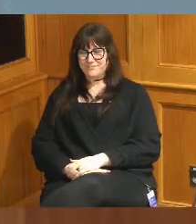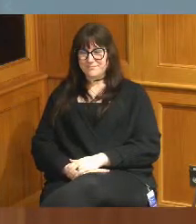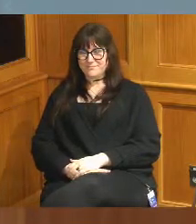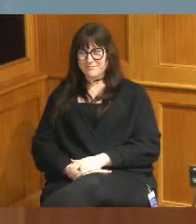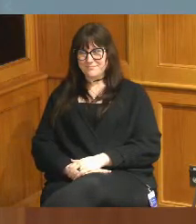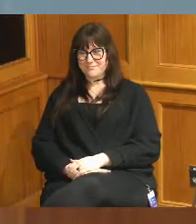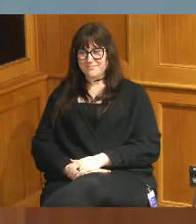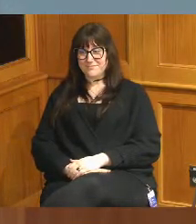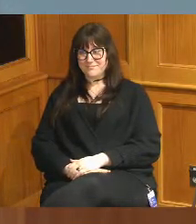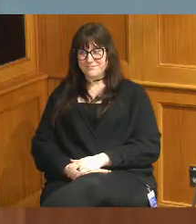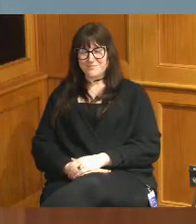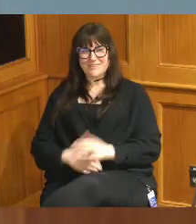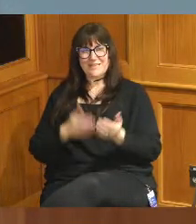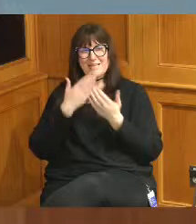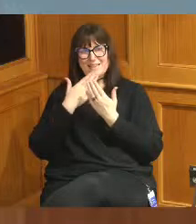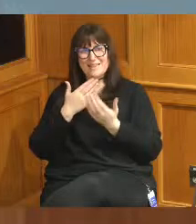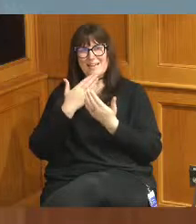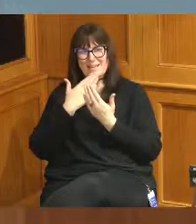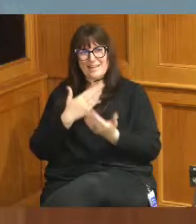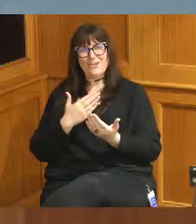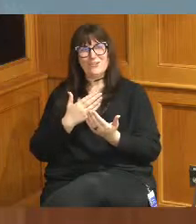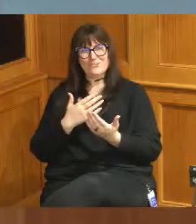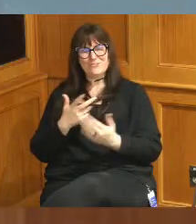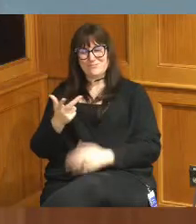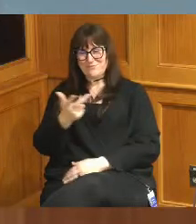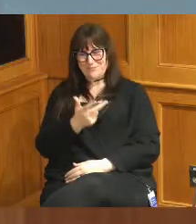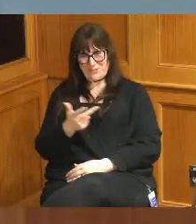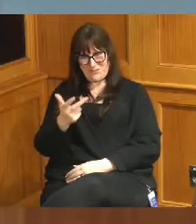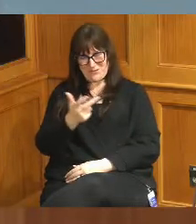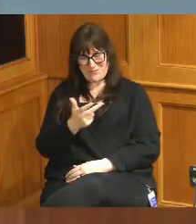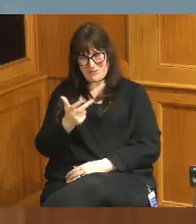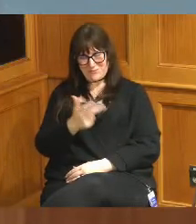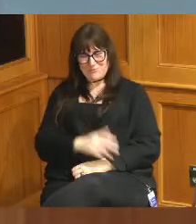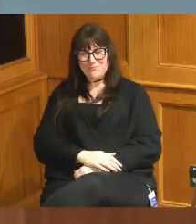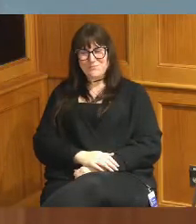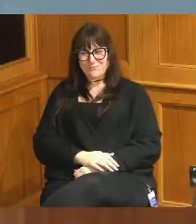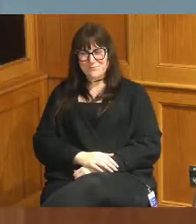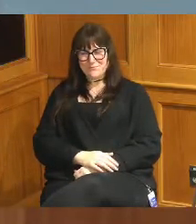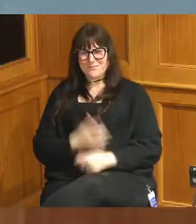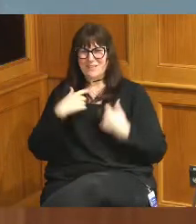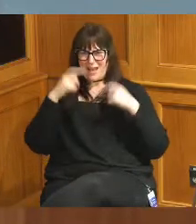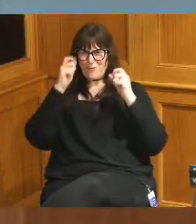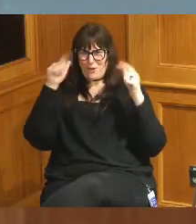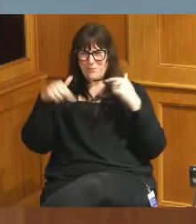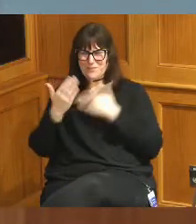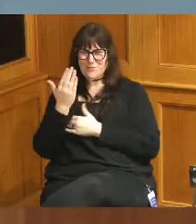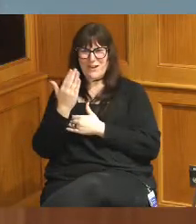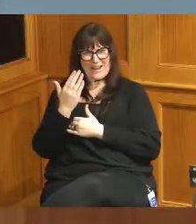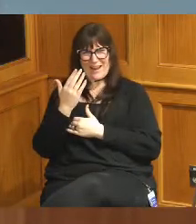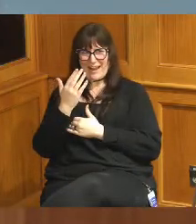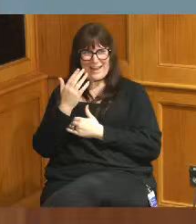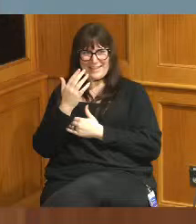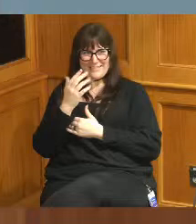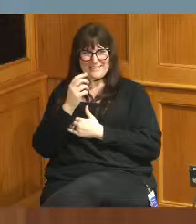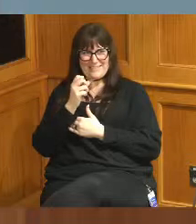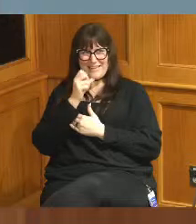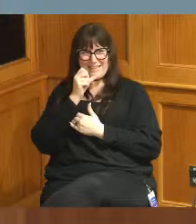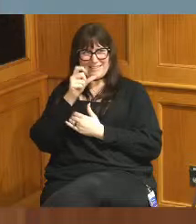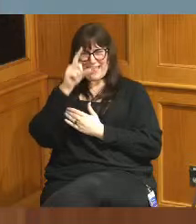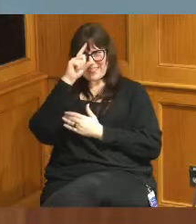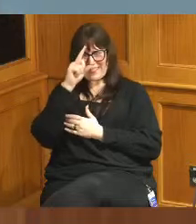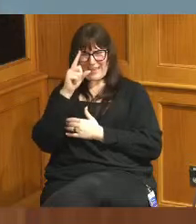All right, thank you, Commissioners Reese, Driehaus, and Dumas. When I woke up this morning, I didn't think that I was going to be given my own day,